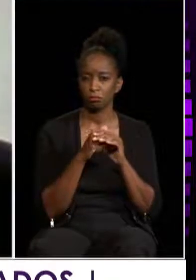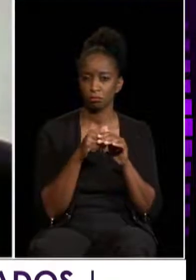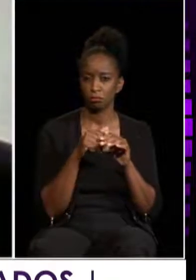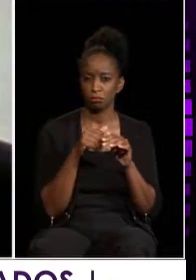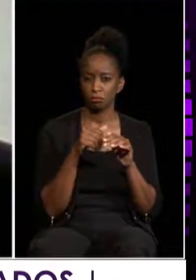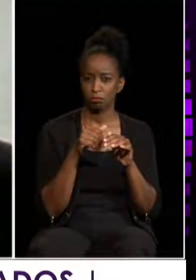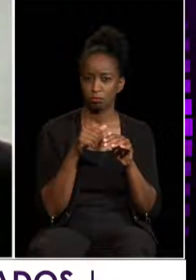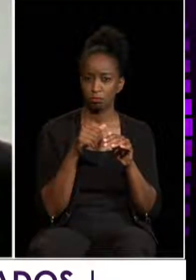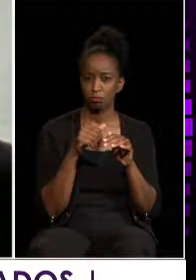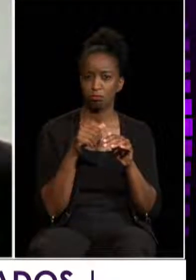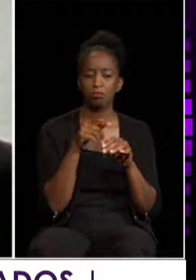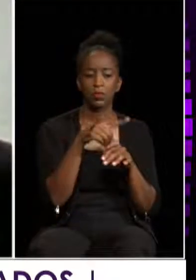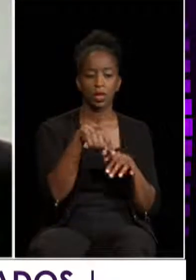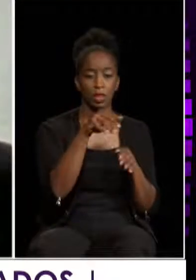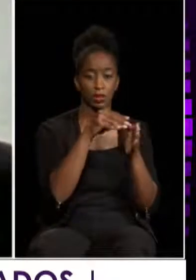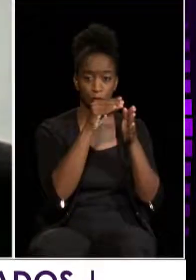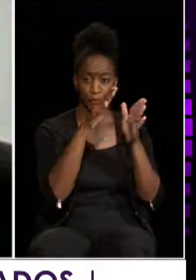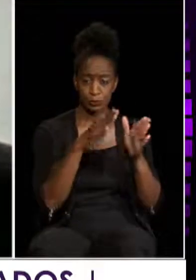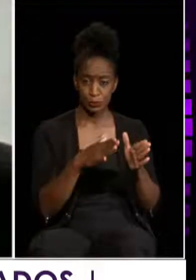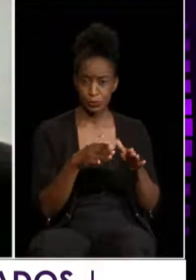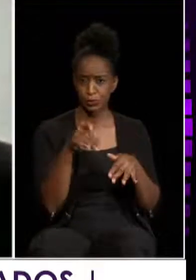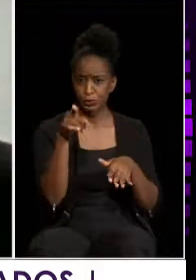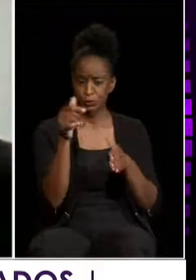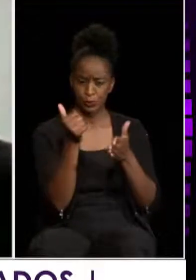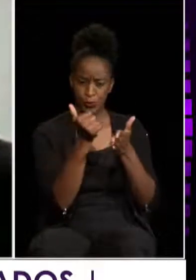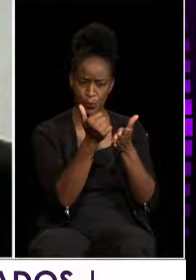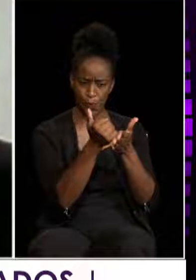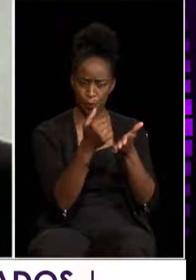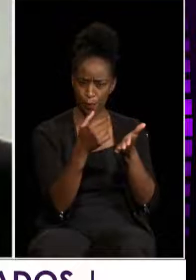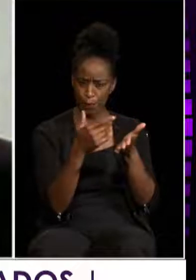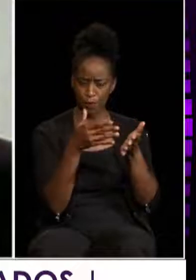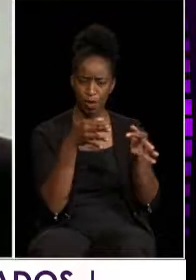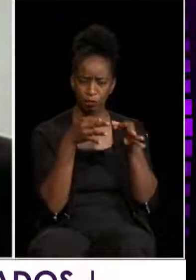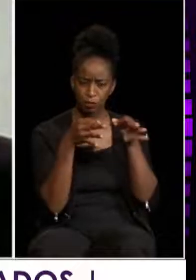this pandemic and everything, knowing what they have to endure?